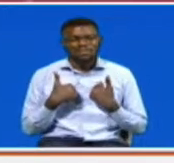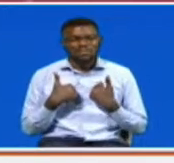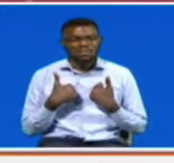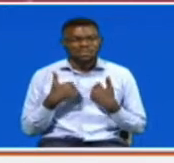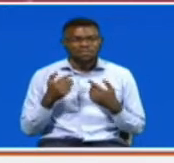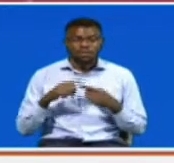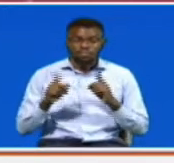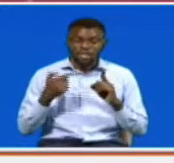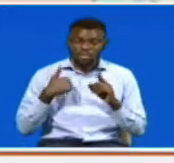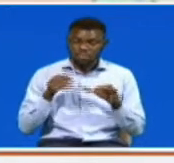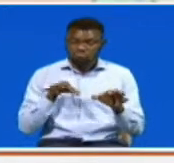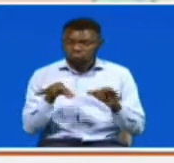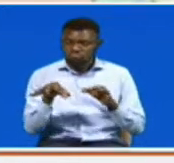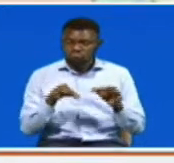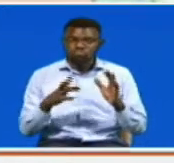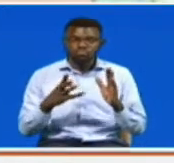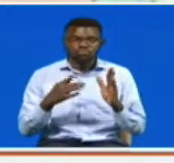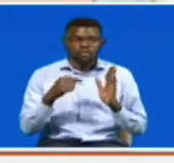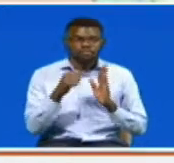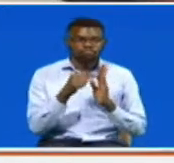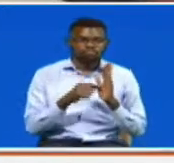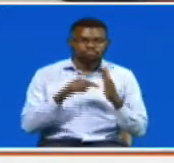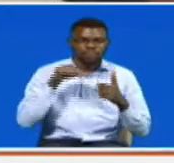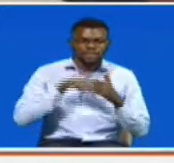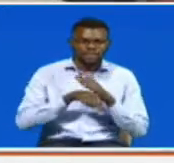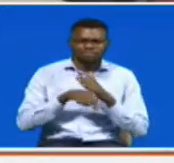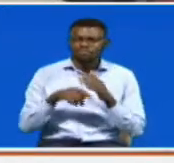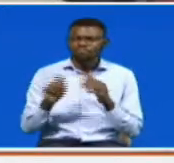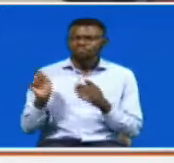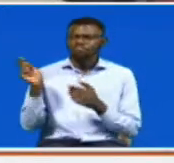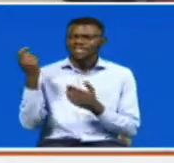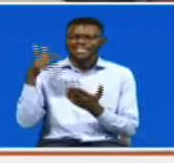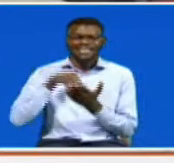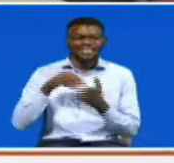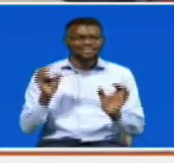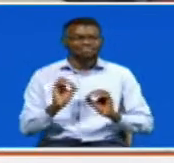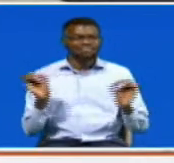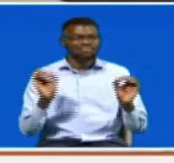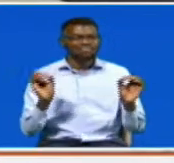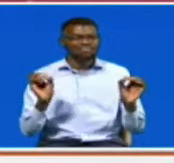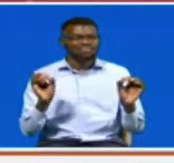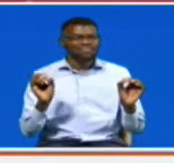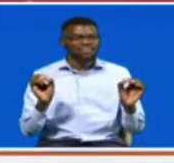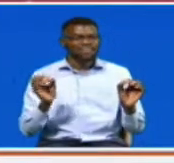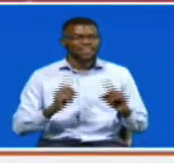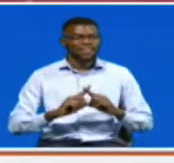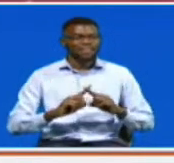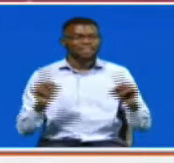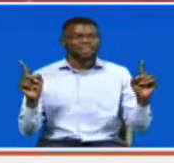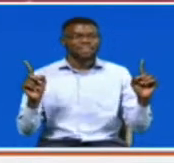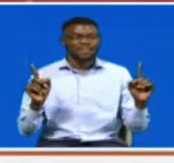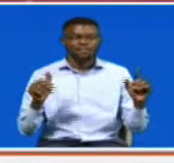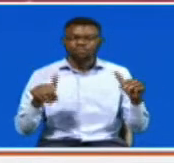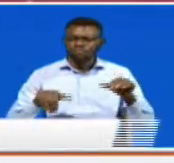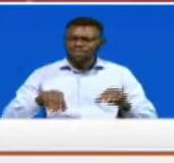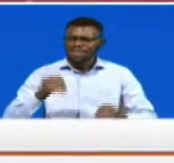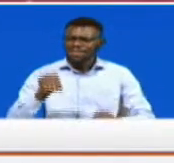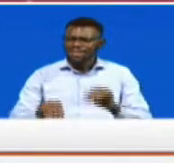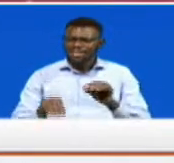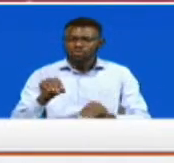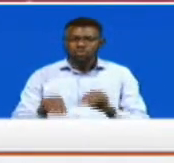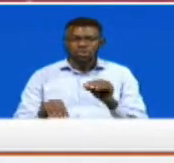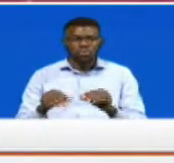into details of my own country, Kenya, and the critics brewing there because of an election that